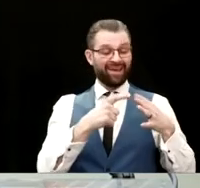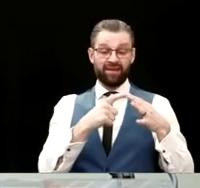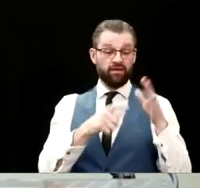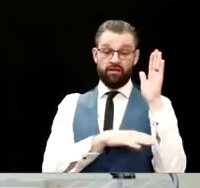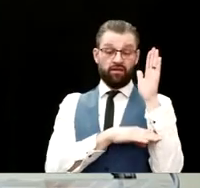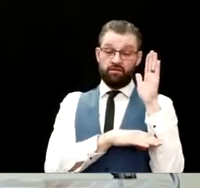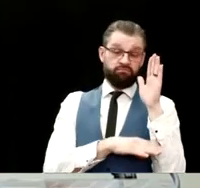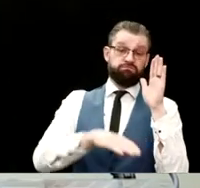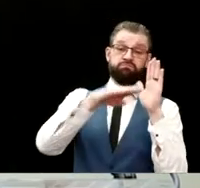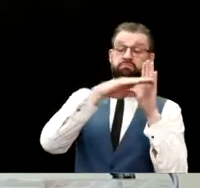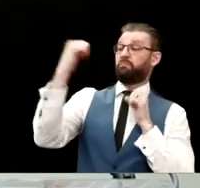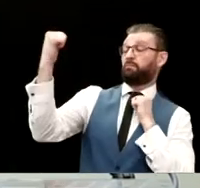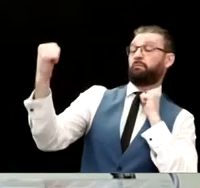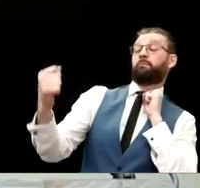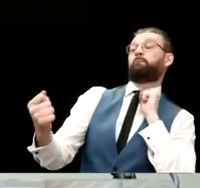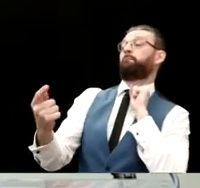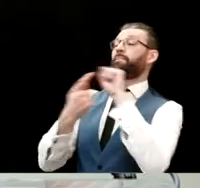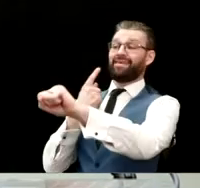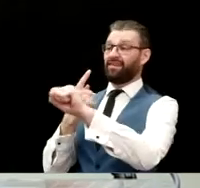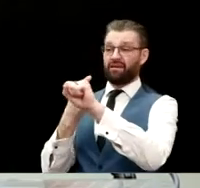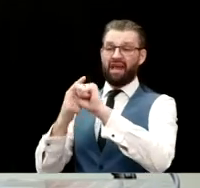transcend hatred and division.